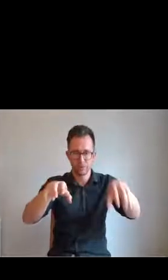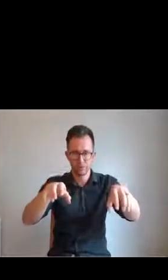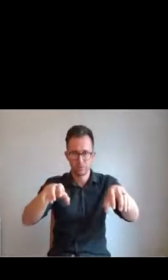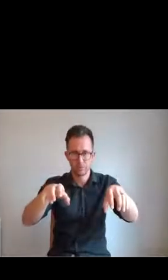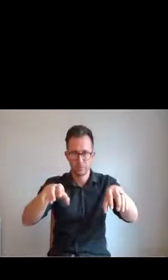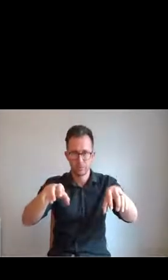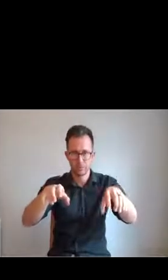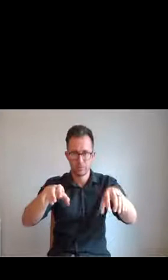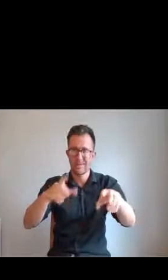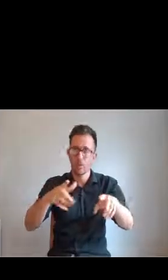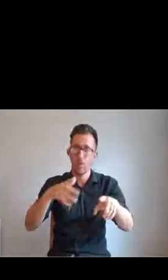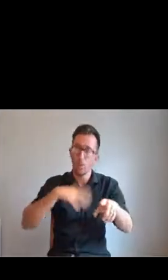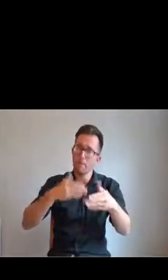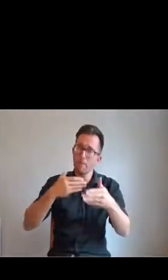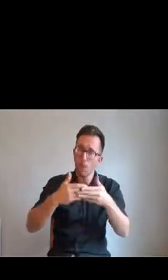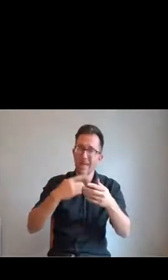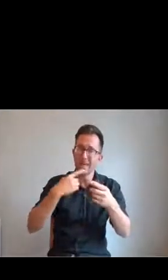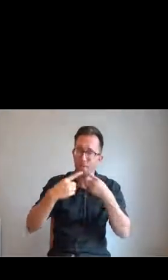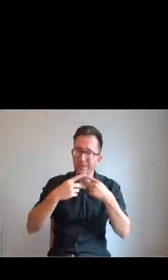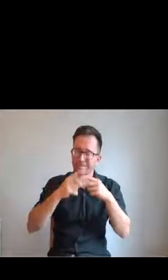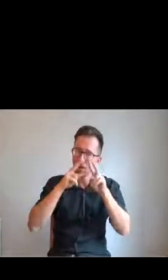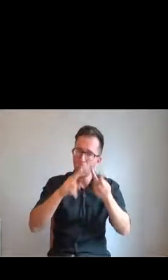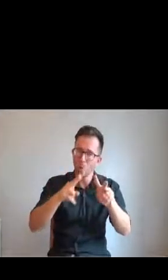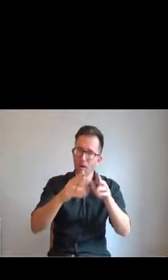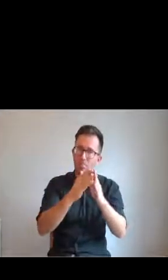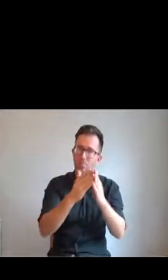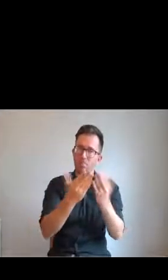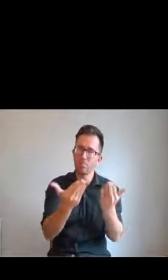are described in more detail in the guide.